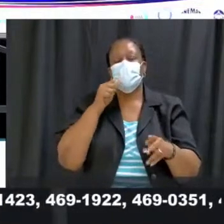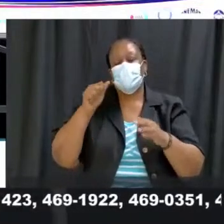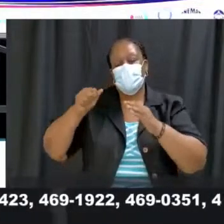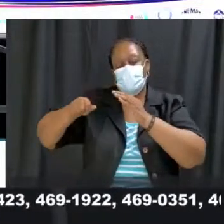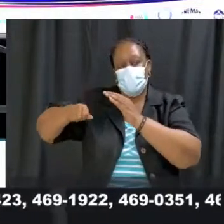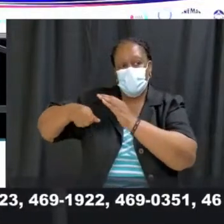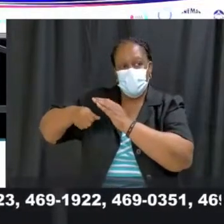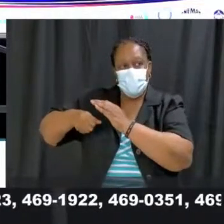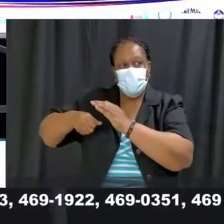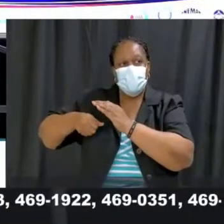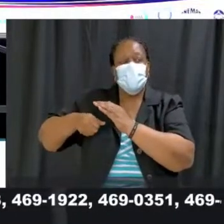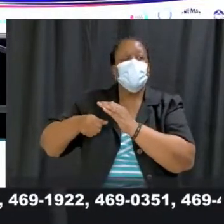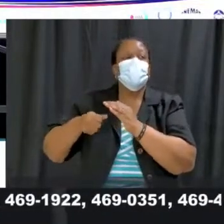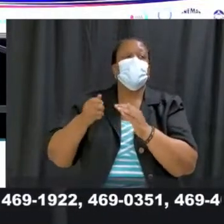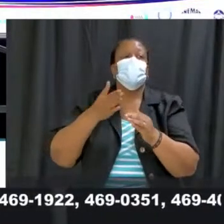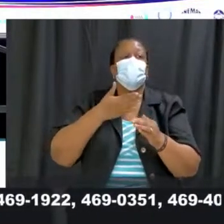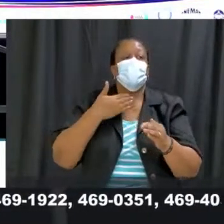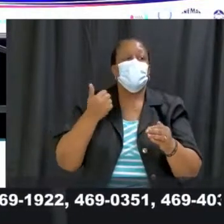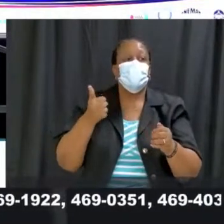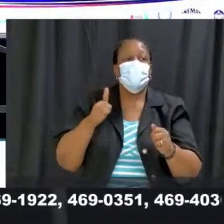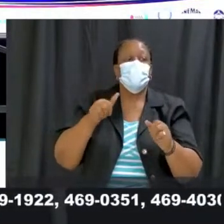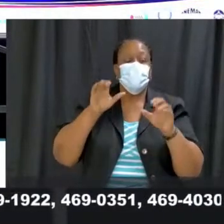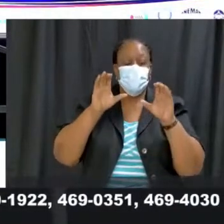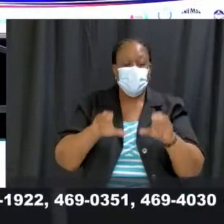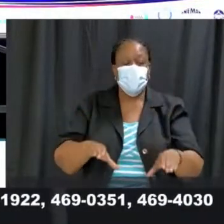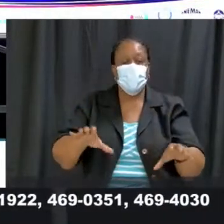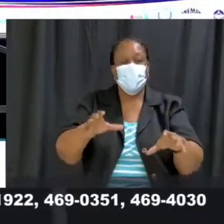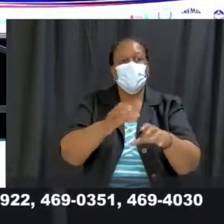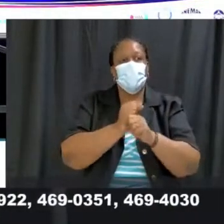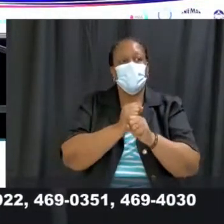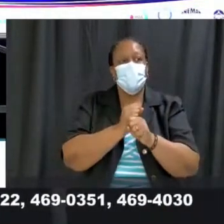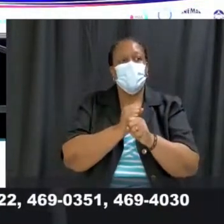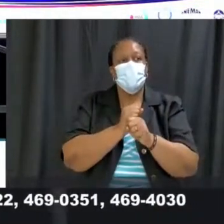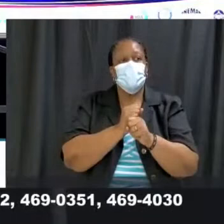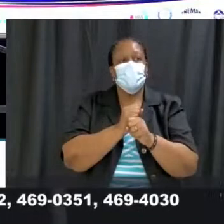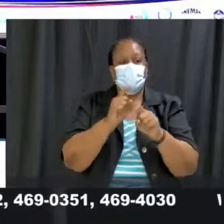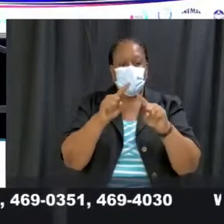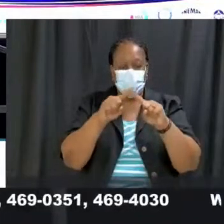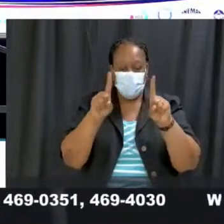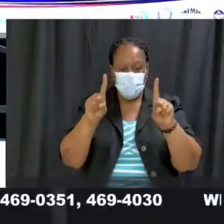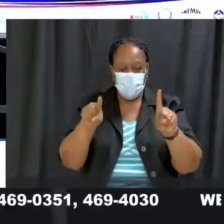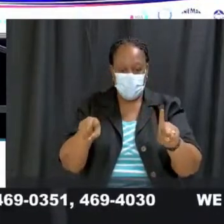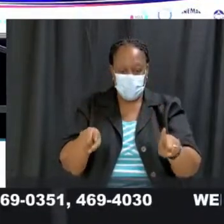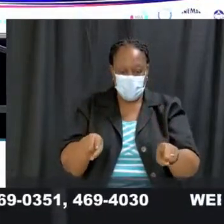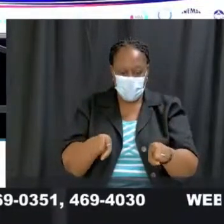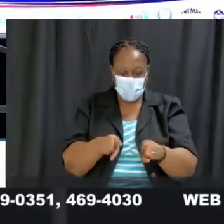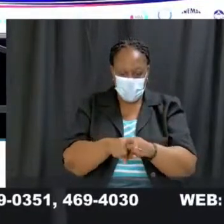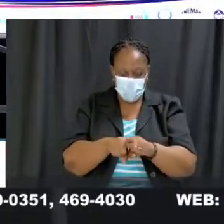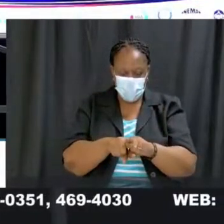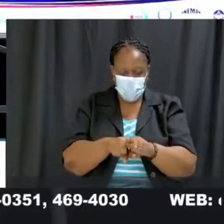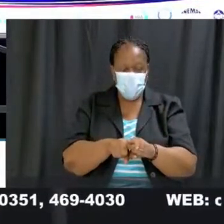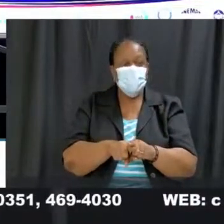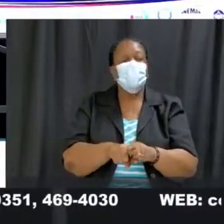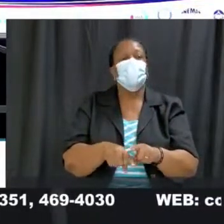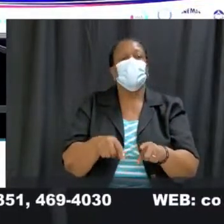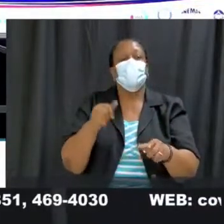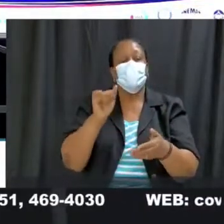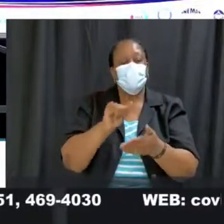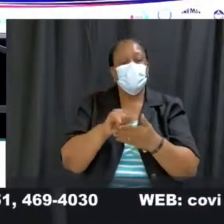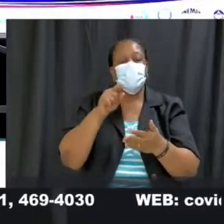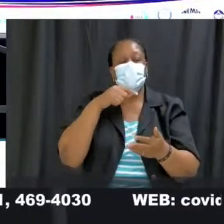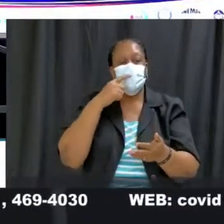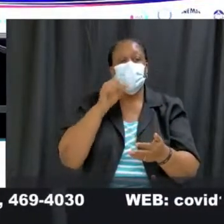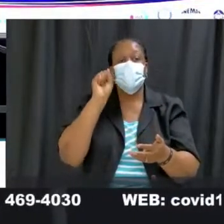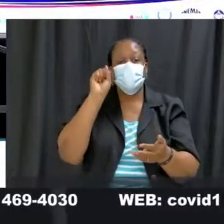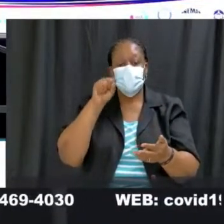you're isolated, you can access a certificate of isolation or quarantine, which